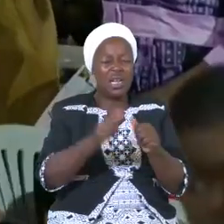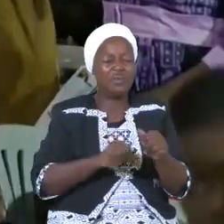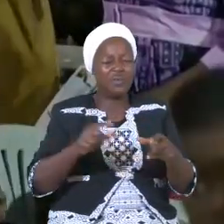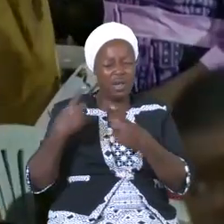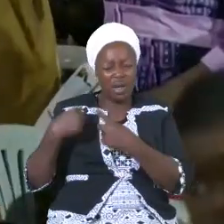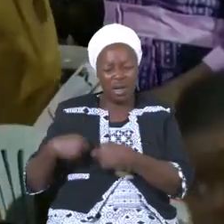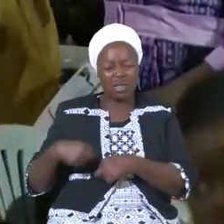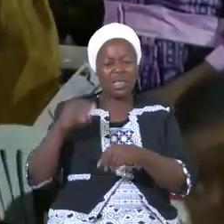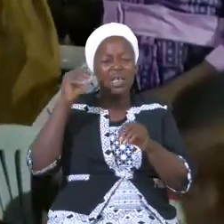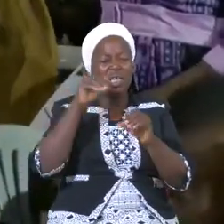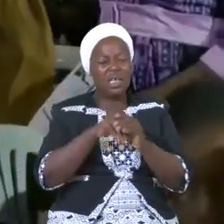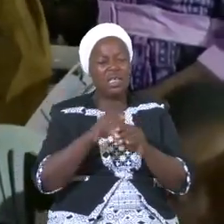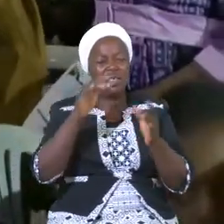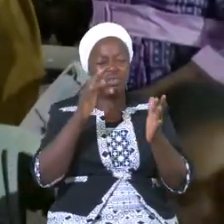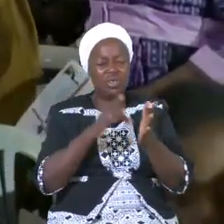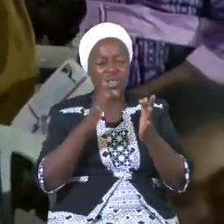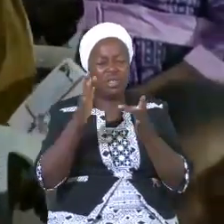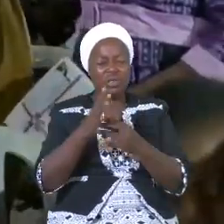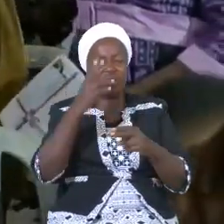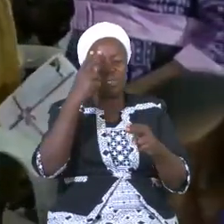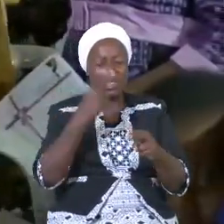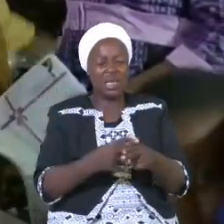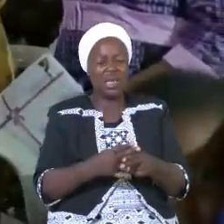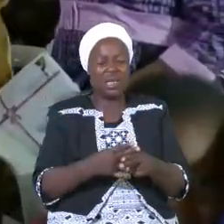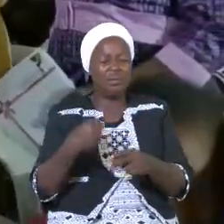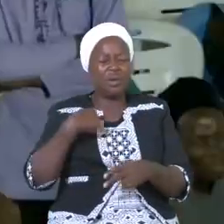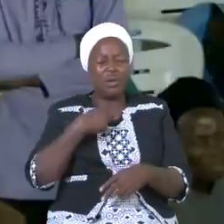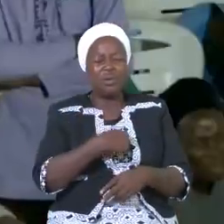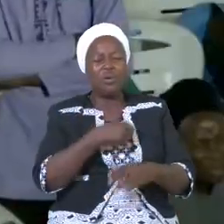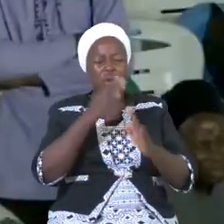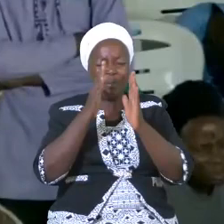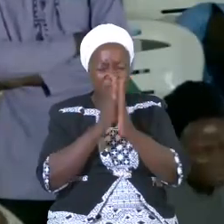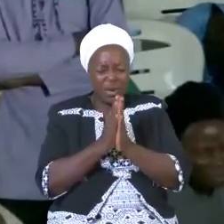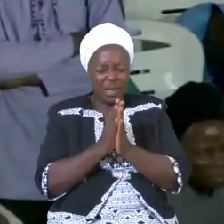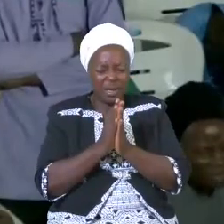in jesus name we pray